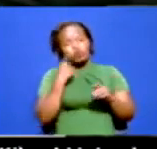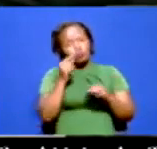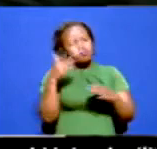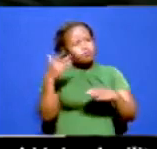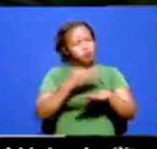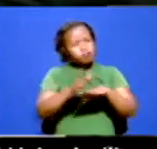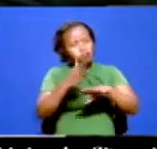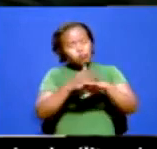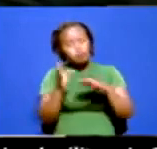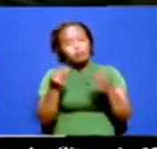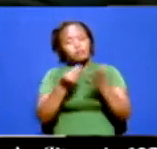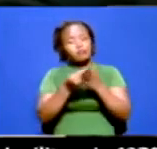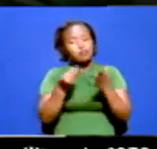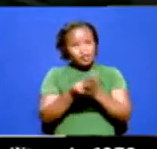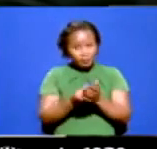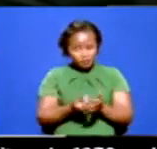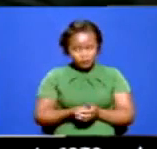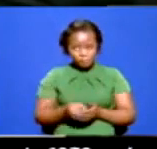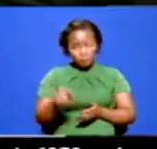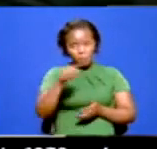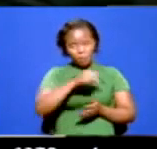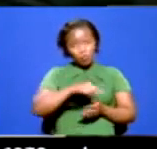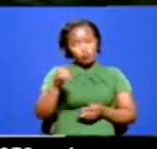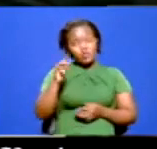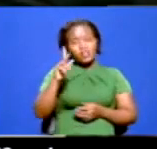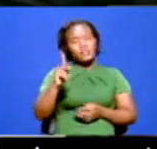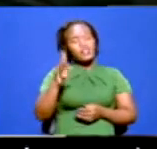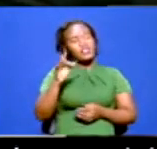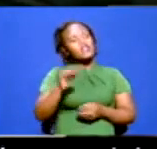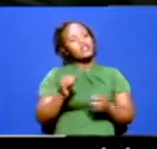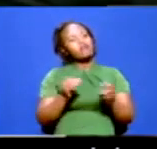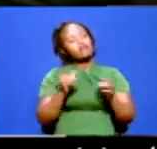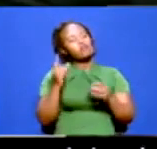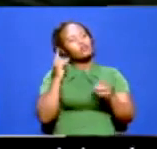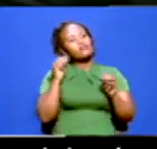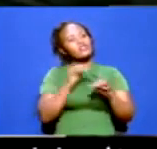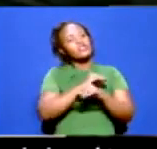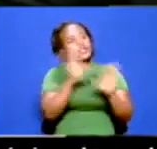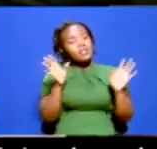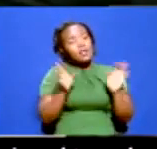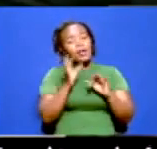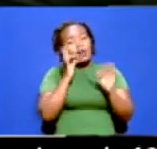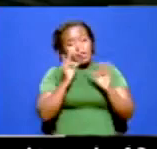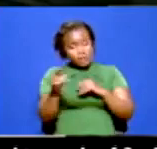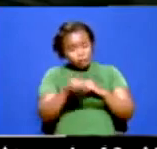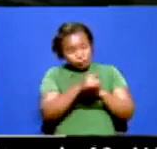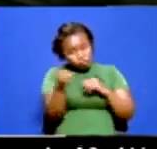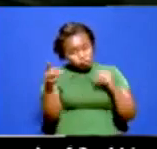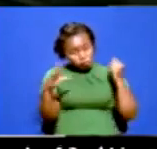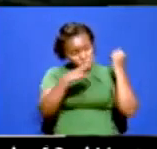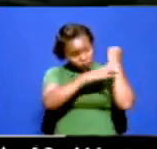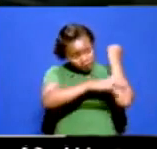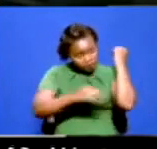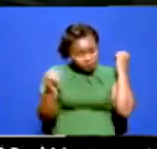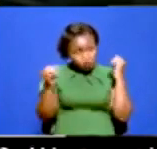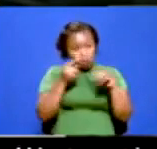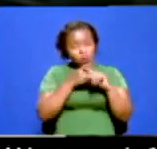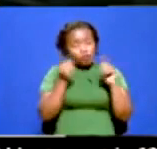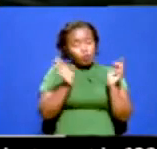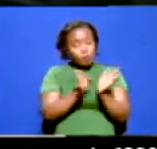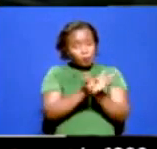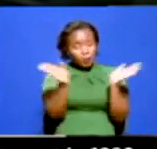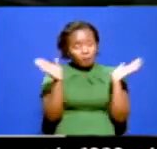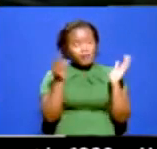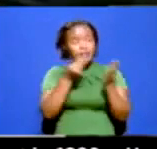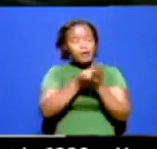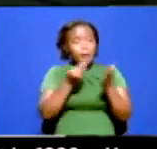The Kenya Defense Forces Act 2012 is very clear. If you steal from the public coffers,